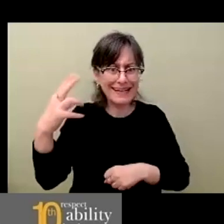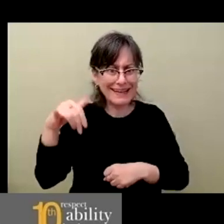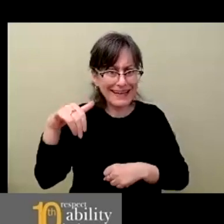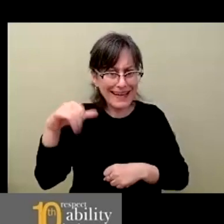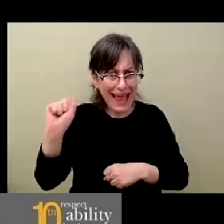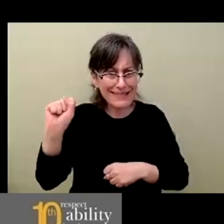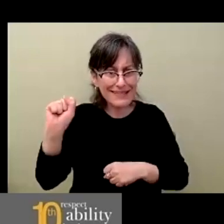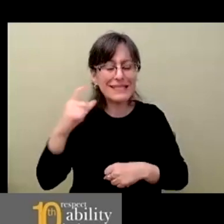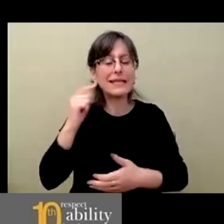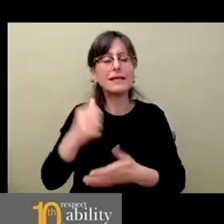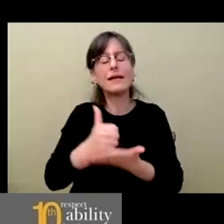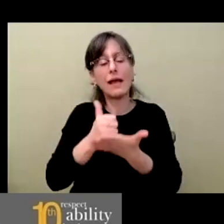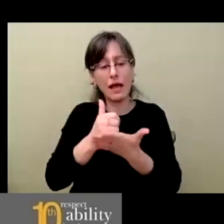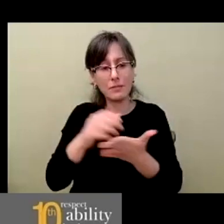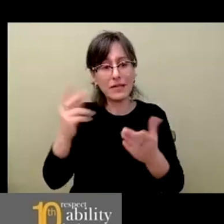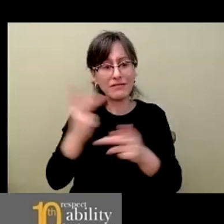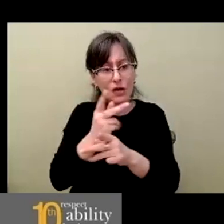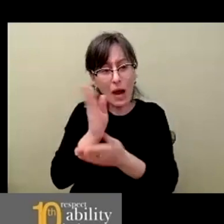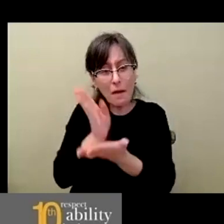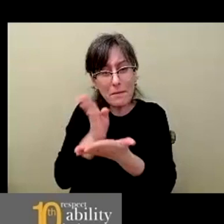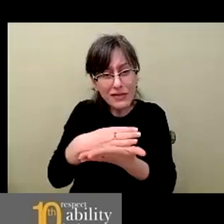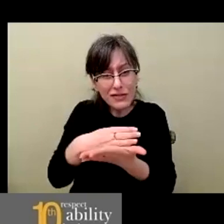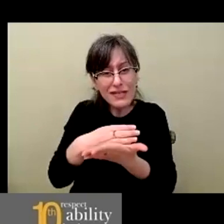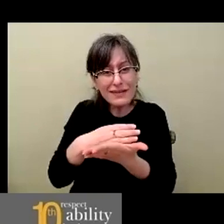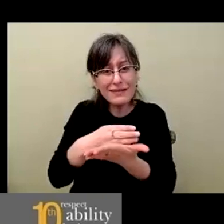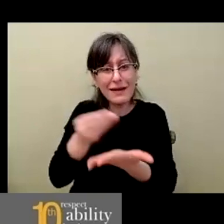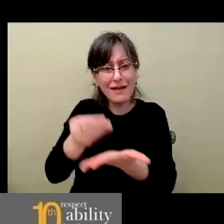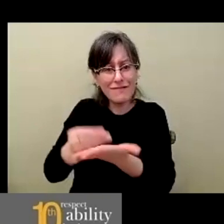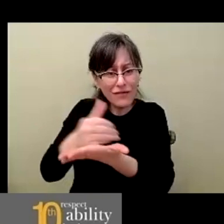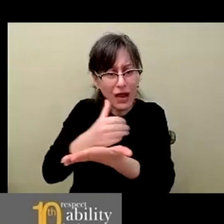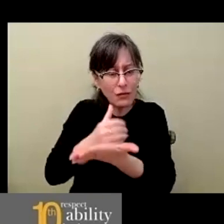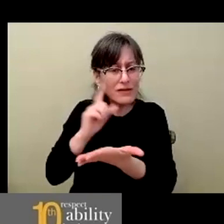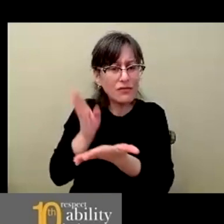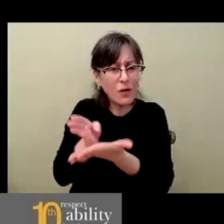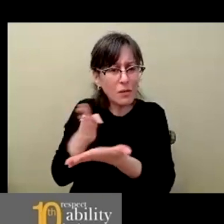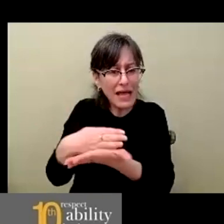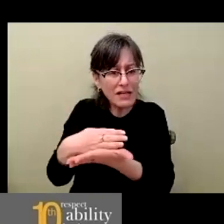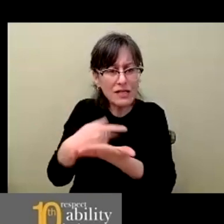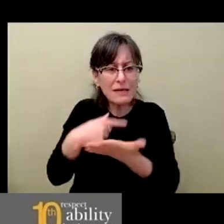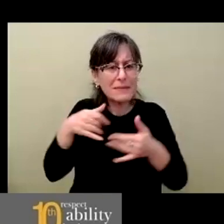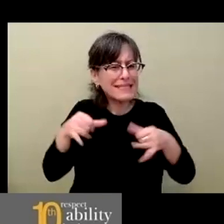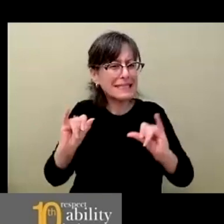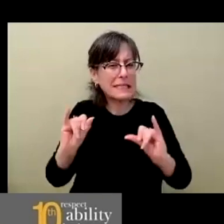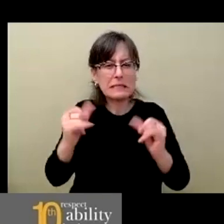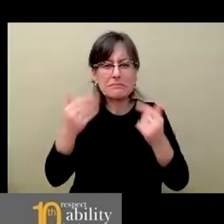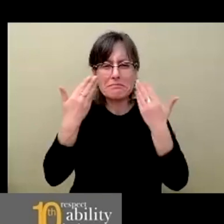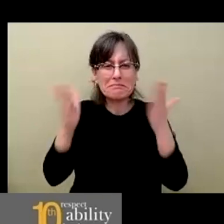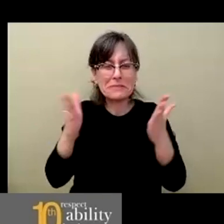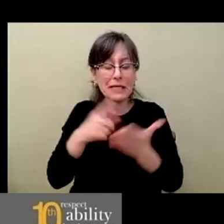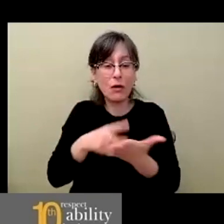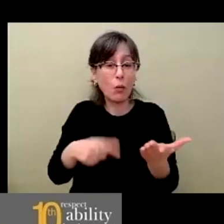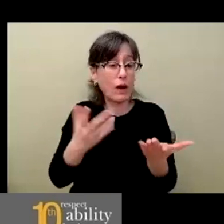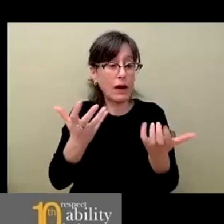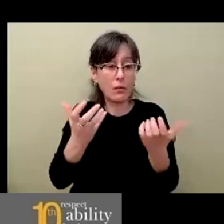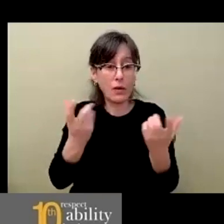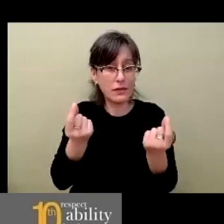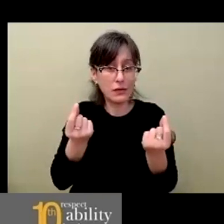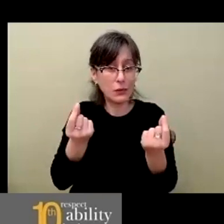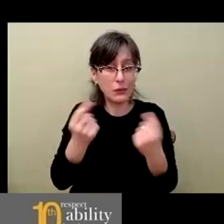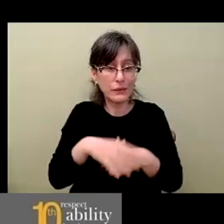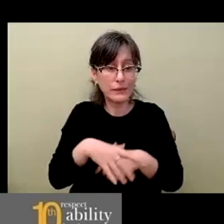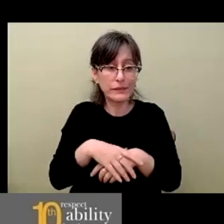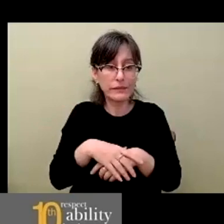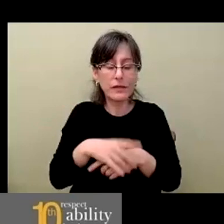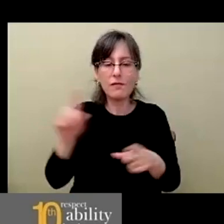budget. He helped me fundraise for that budget. But even then, I didn't quite know what I wanted to do. So the first thing I did